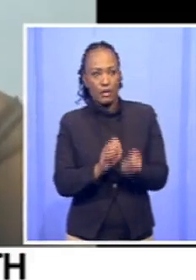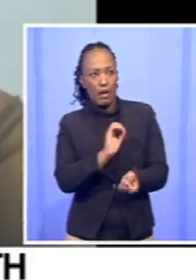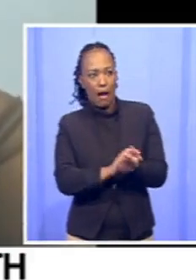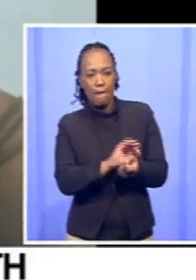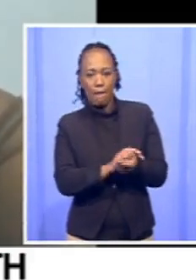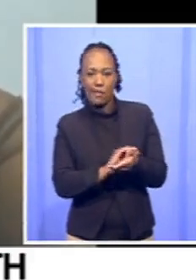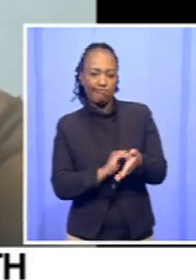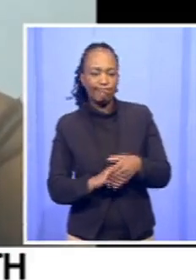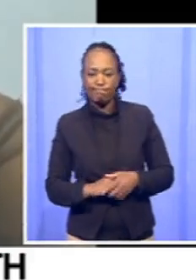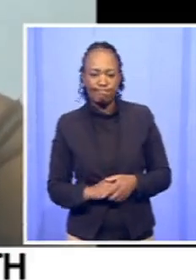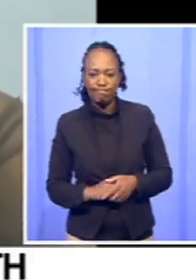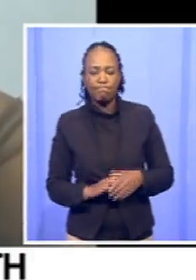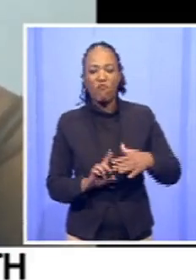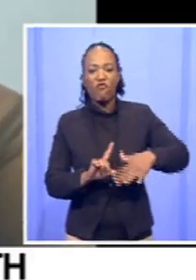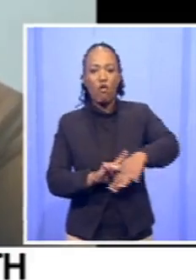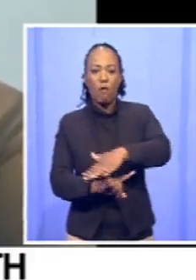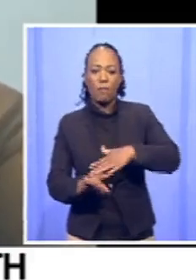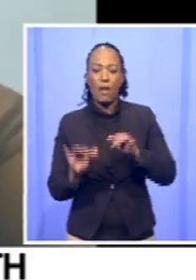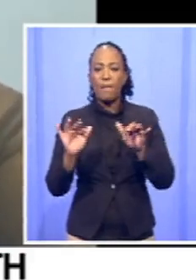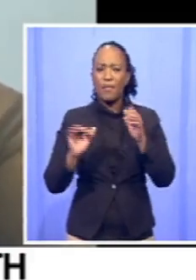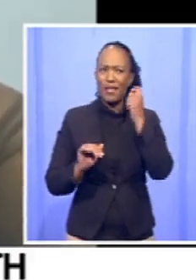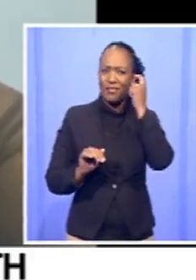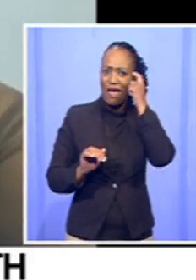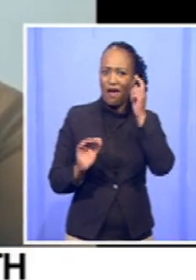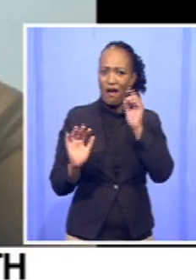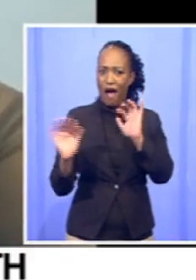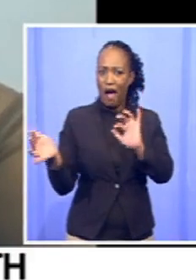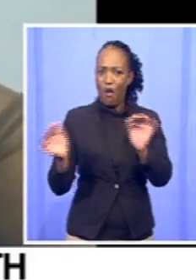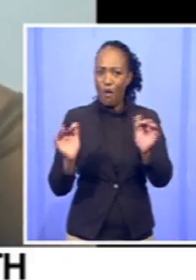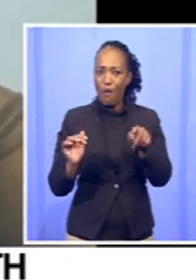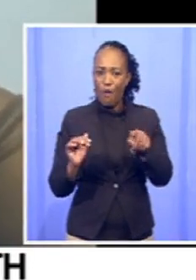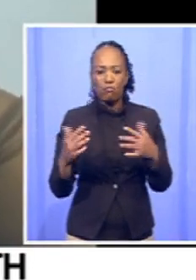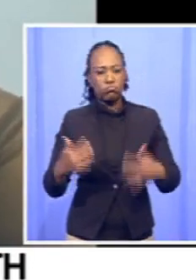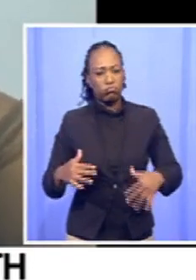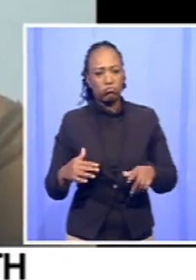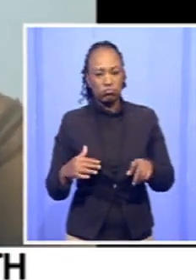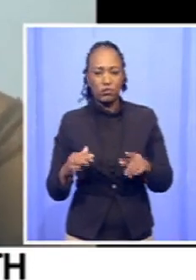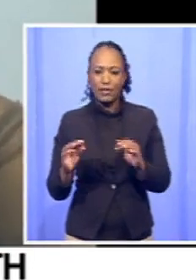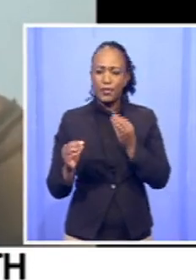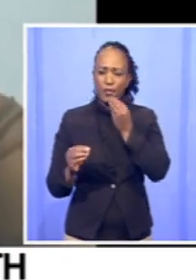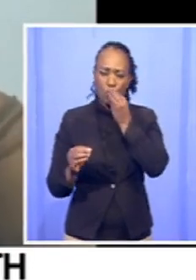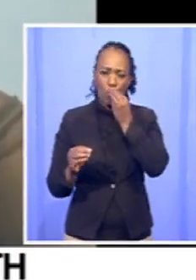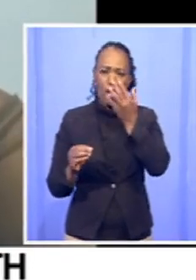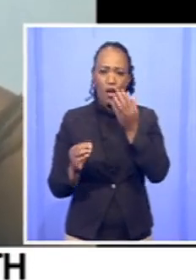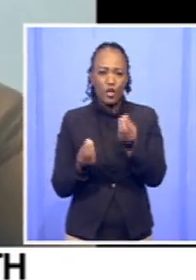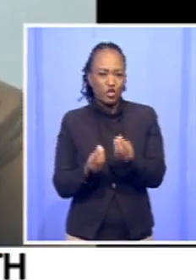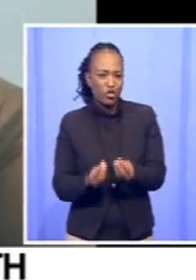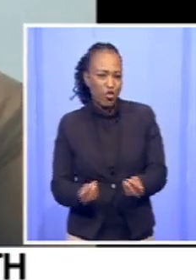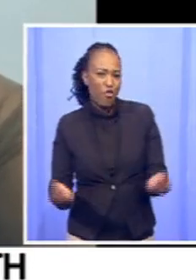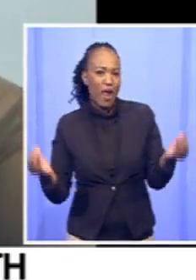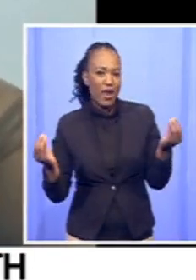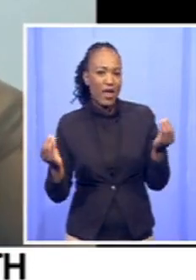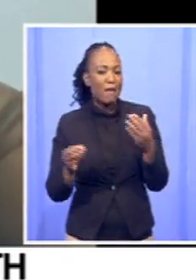of imaginary or the way that people think of this. So it's amazing to see the kids. I mean, there was a